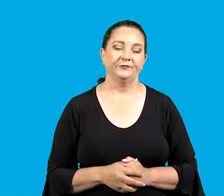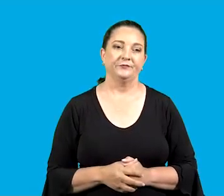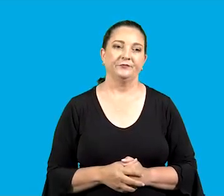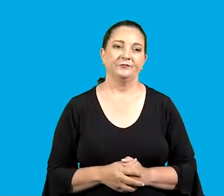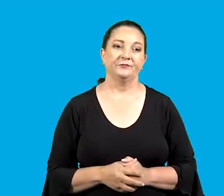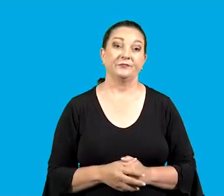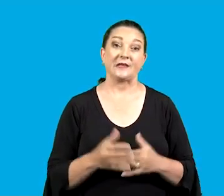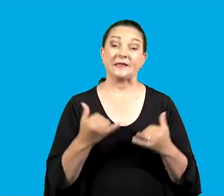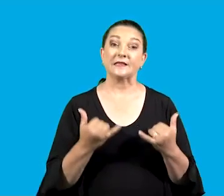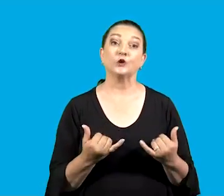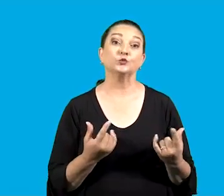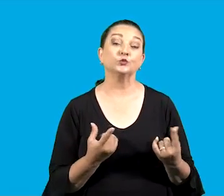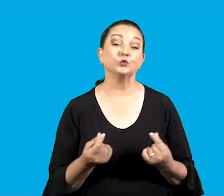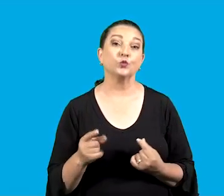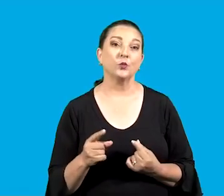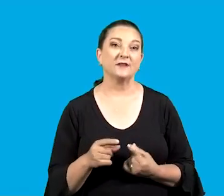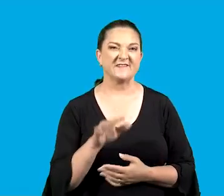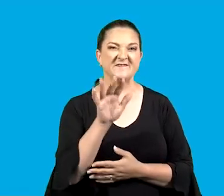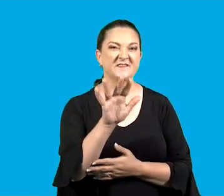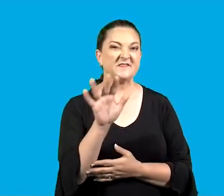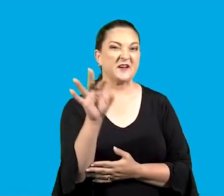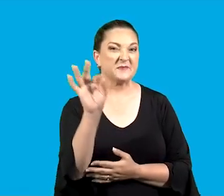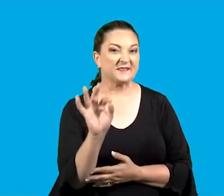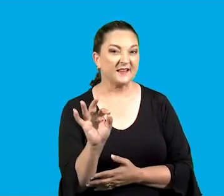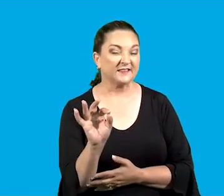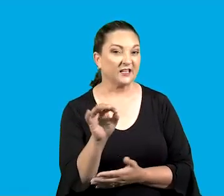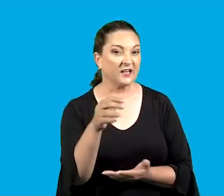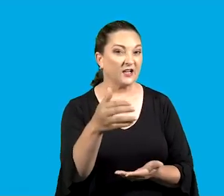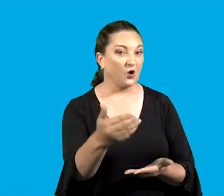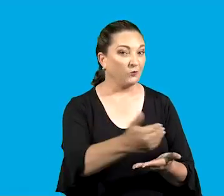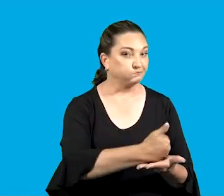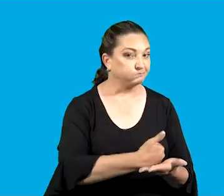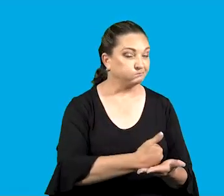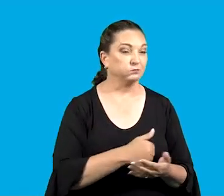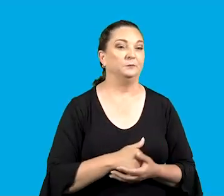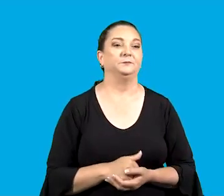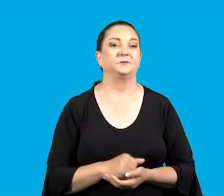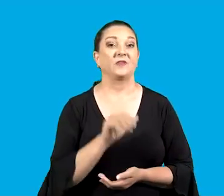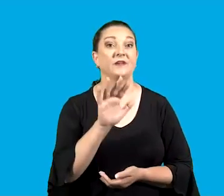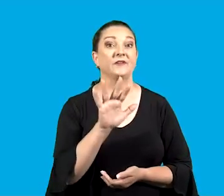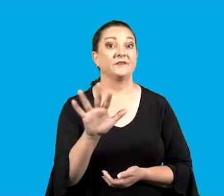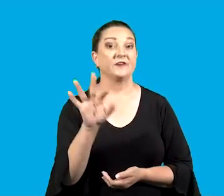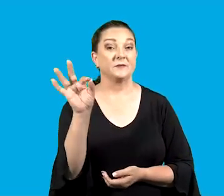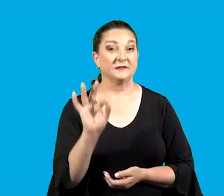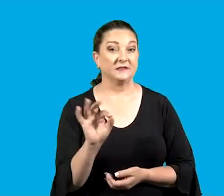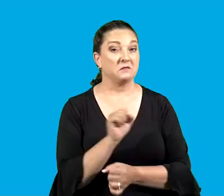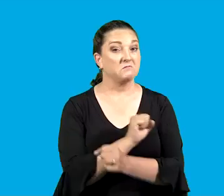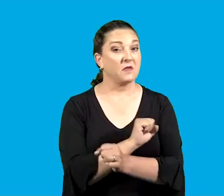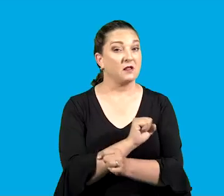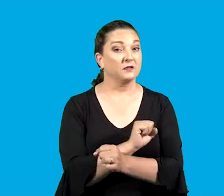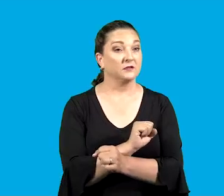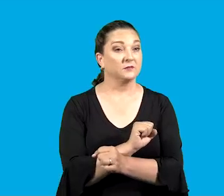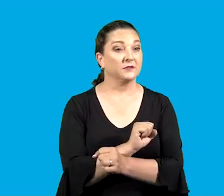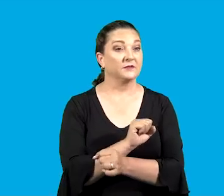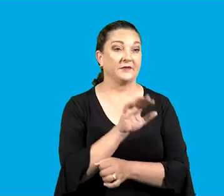882,000, and then we are going to collect 55%. That is number 2. So we're going to collect 55%,